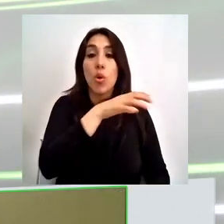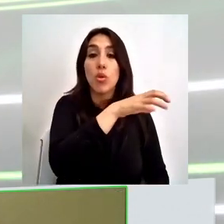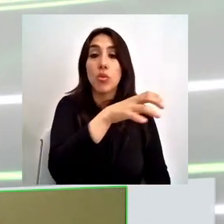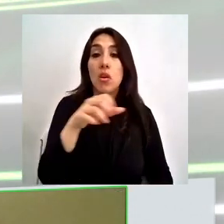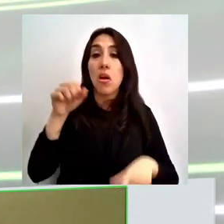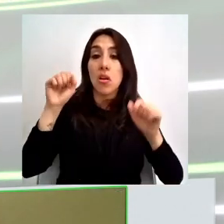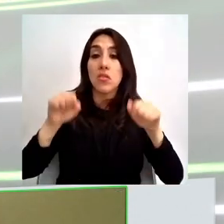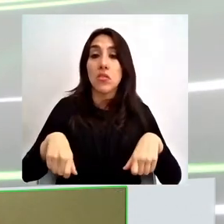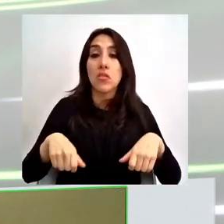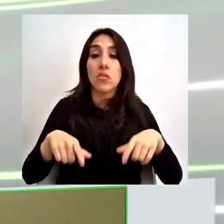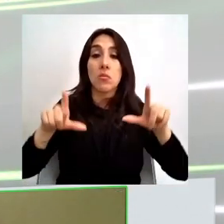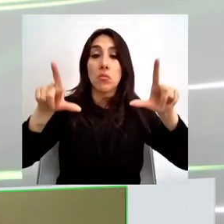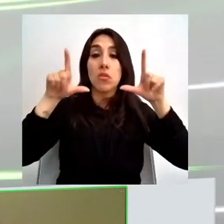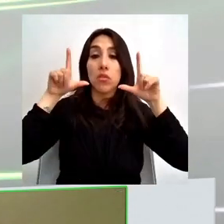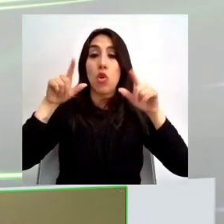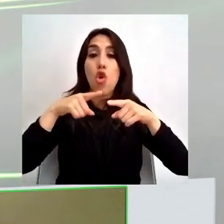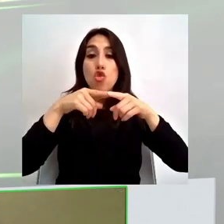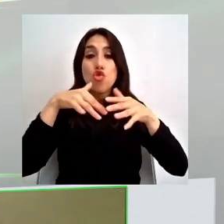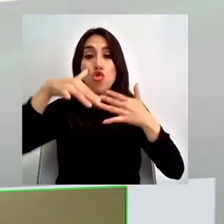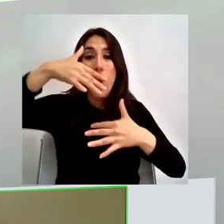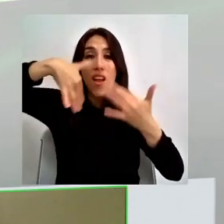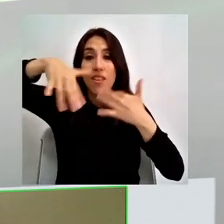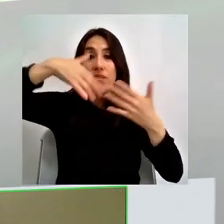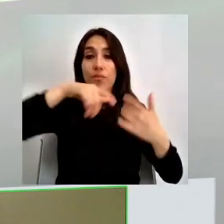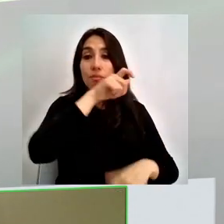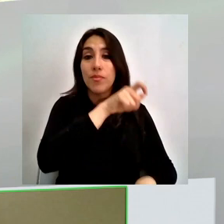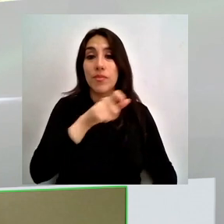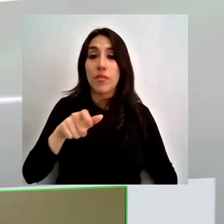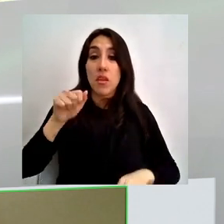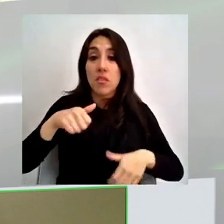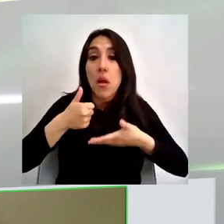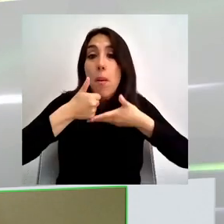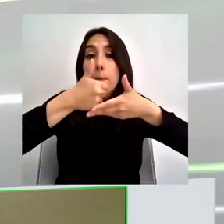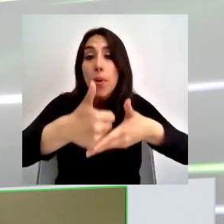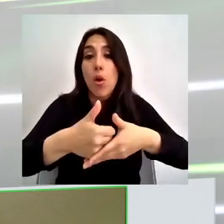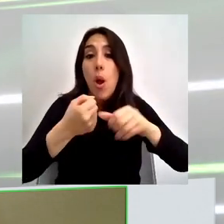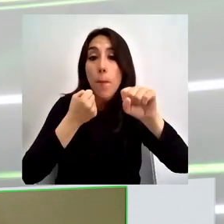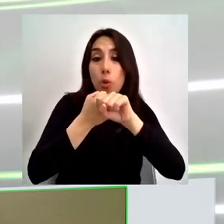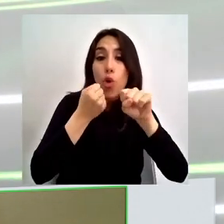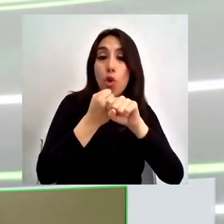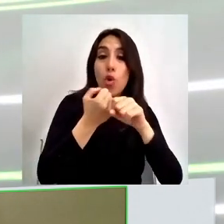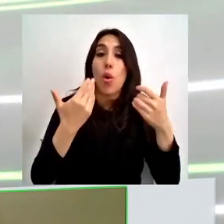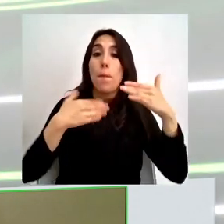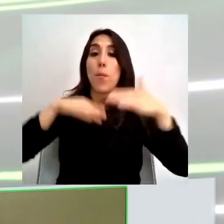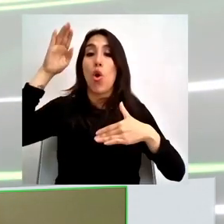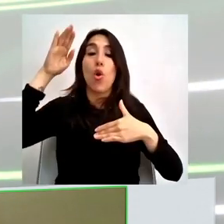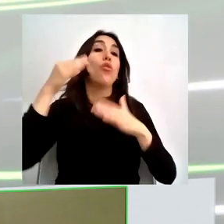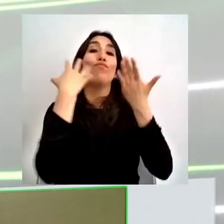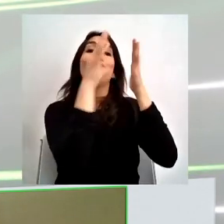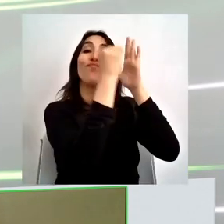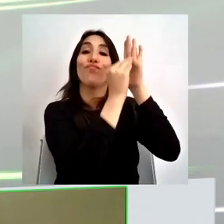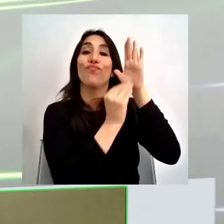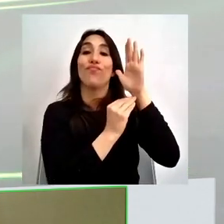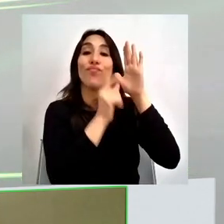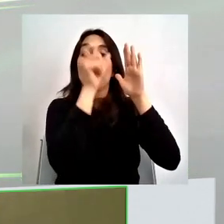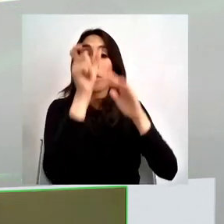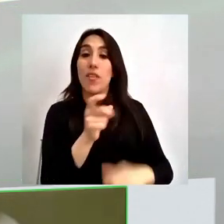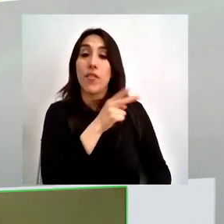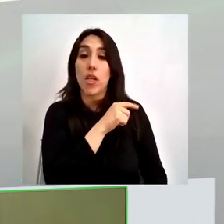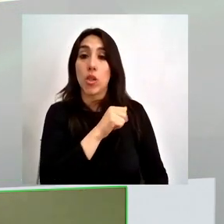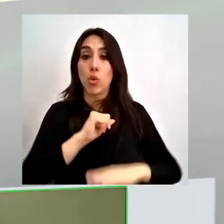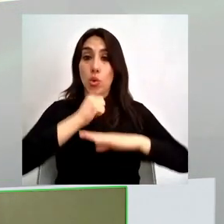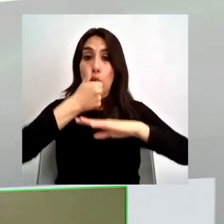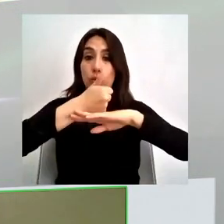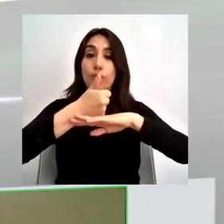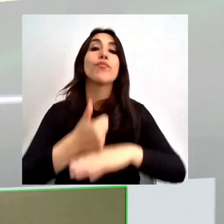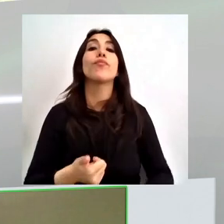employees and can help set a standard for employers. What good examples have